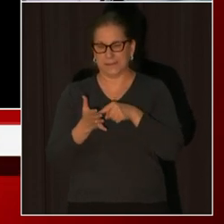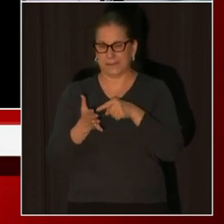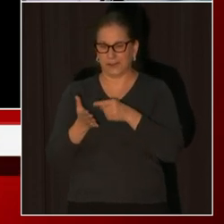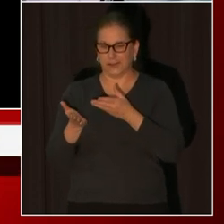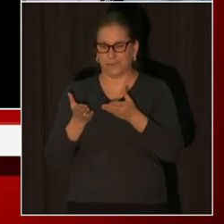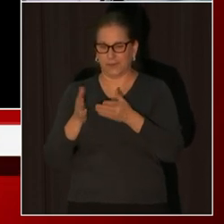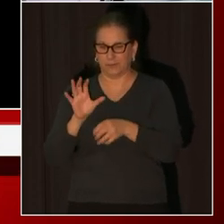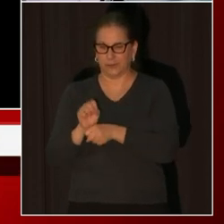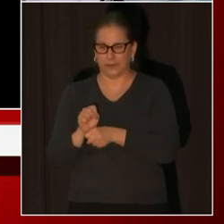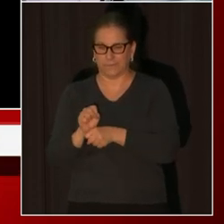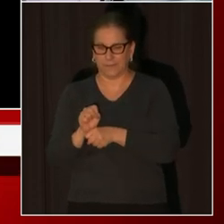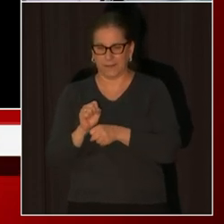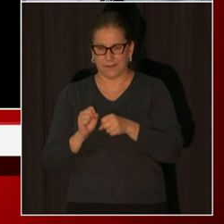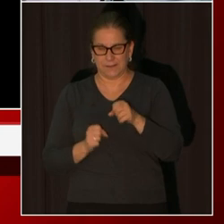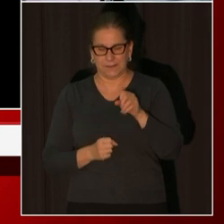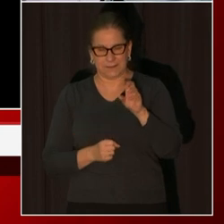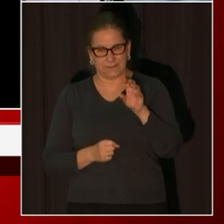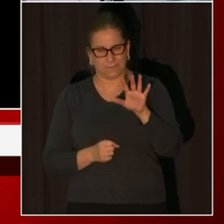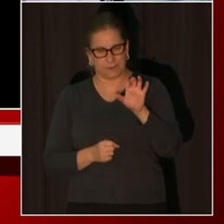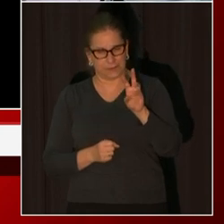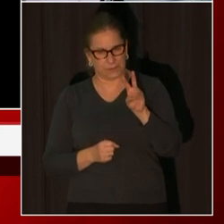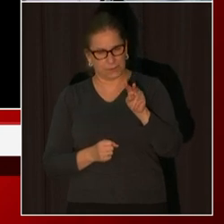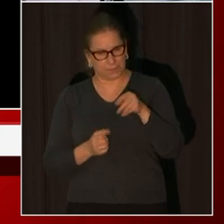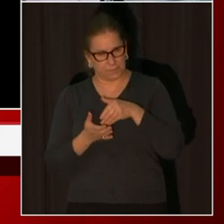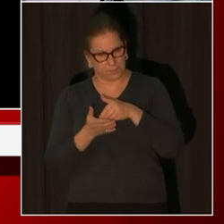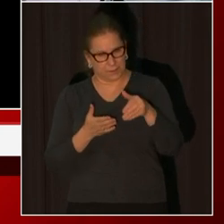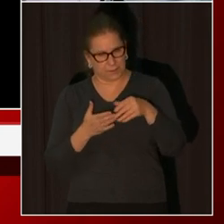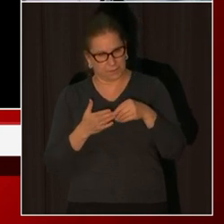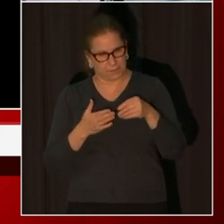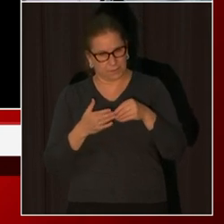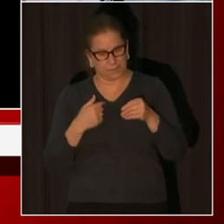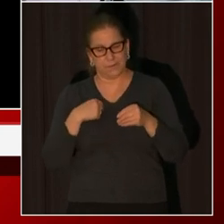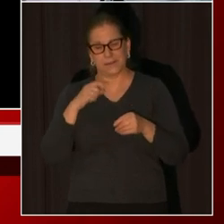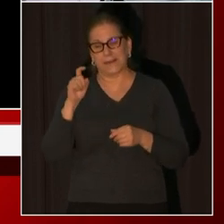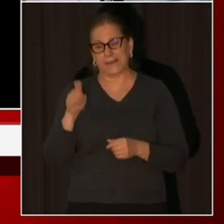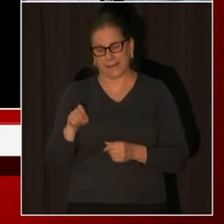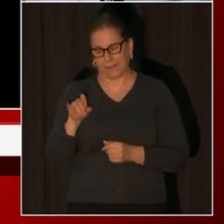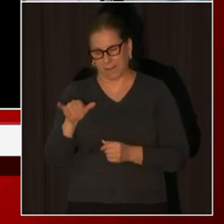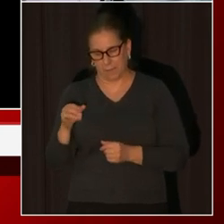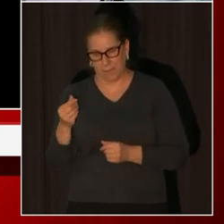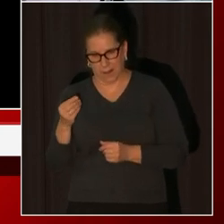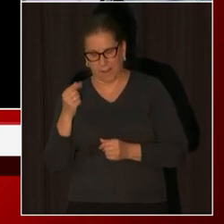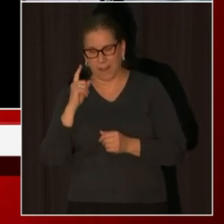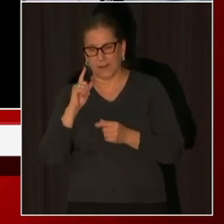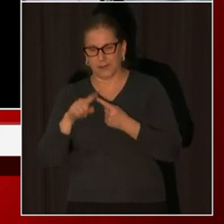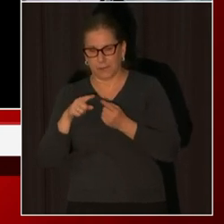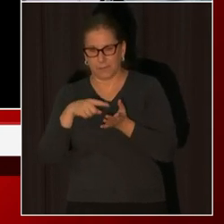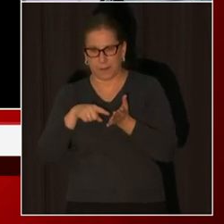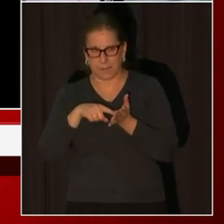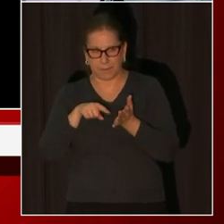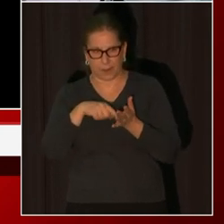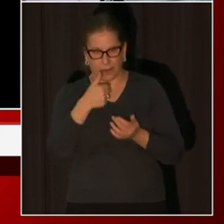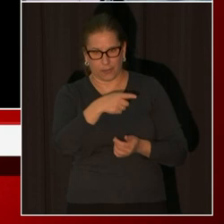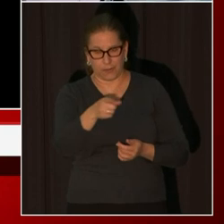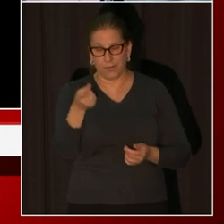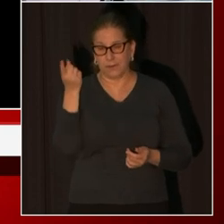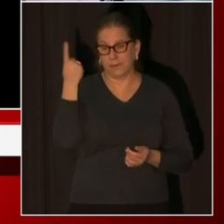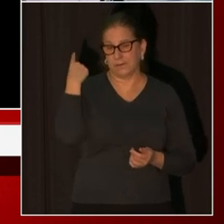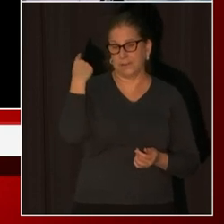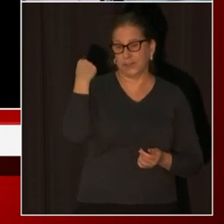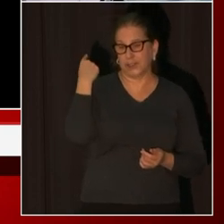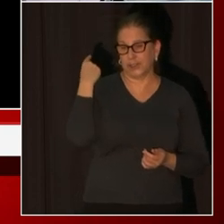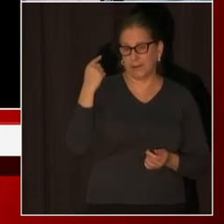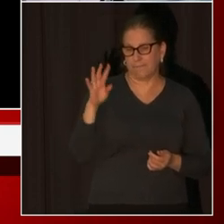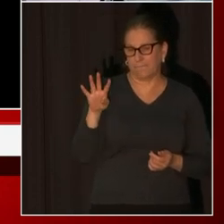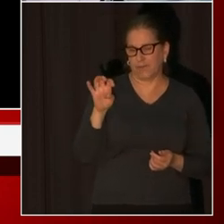available to pay our debt service expenses. Prior year surpluses of $488 million. We are using a portion